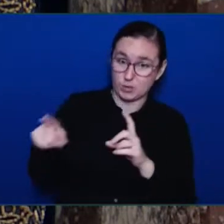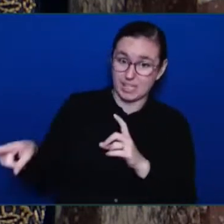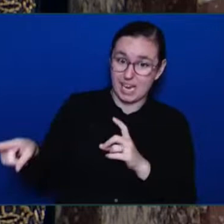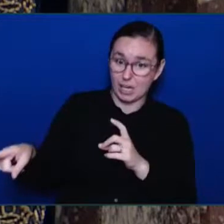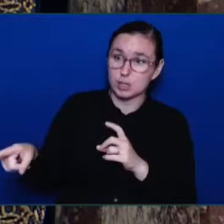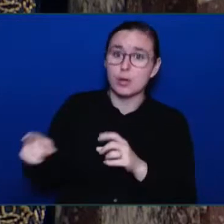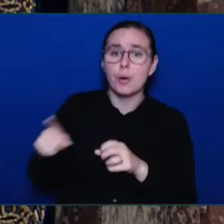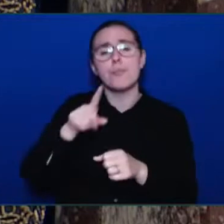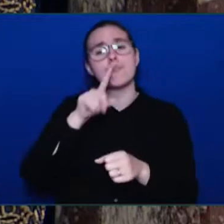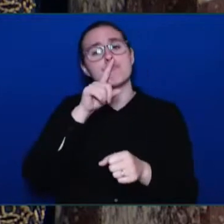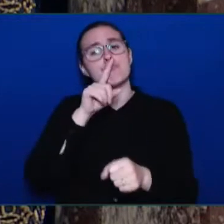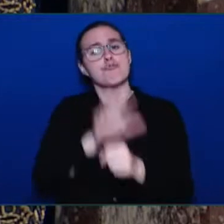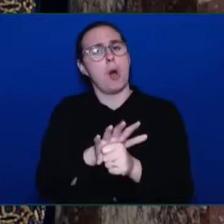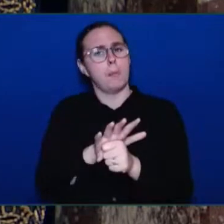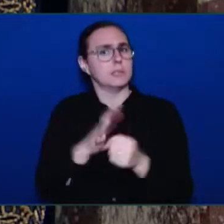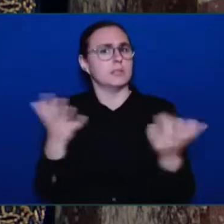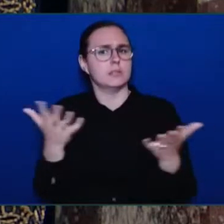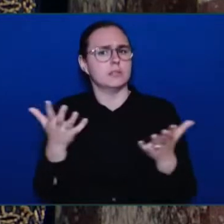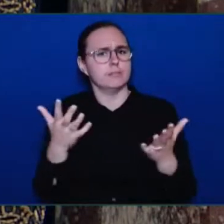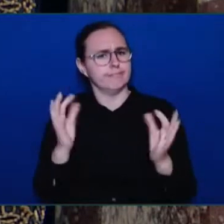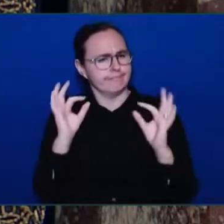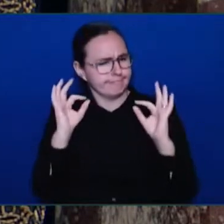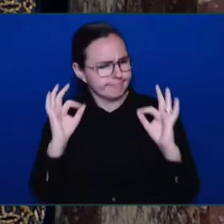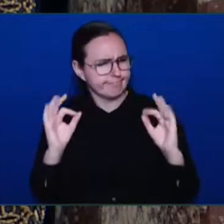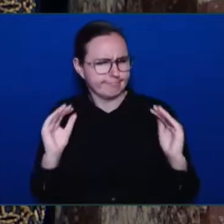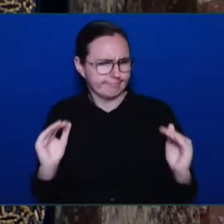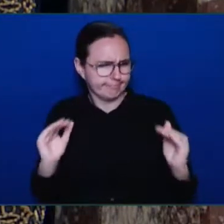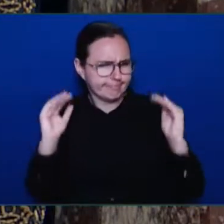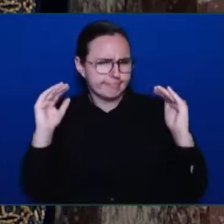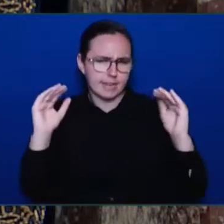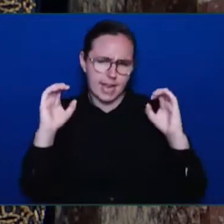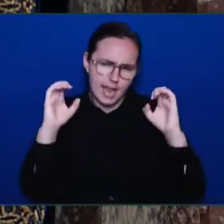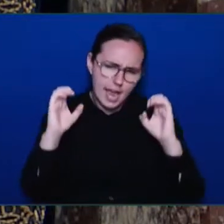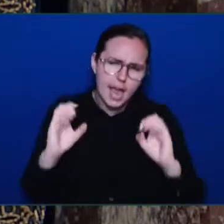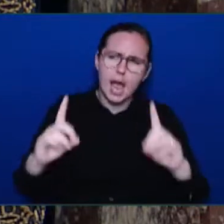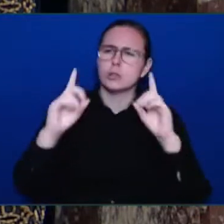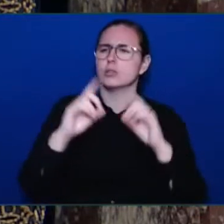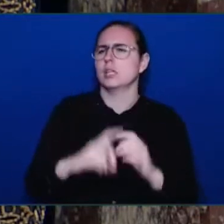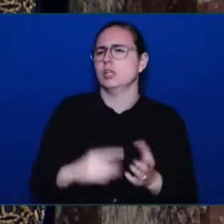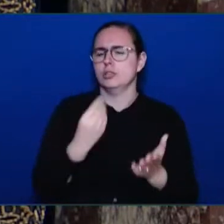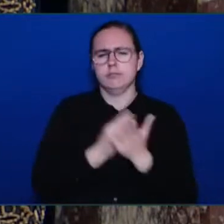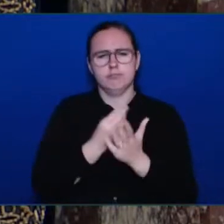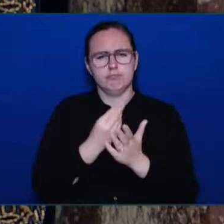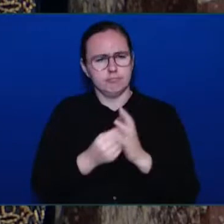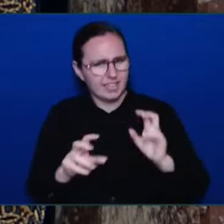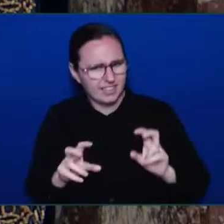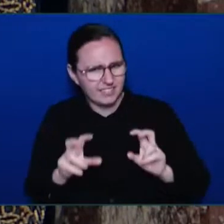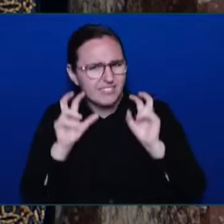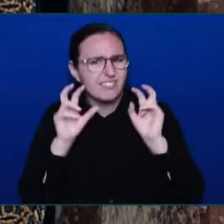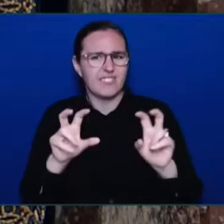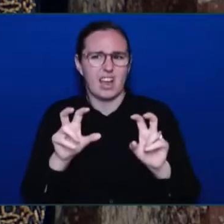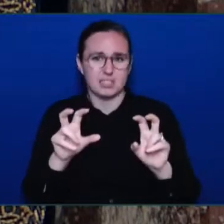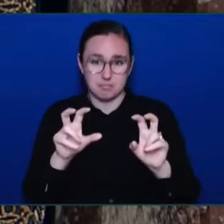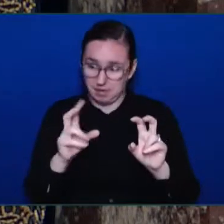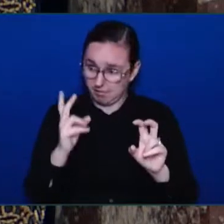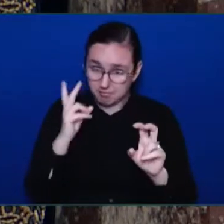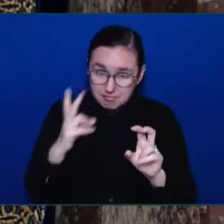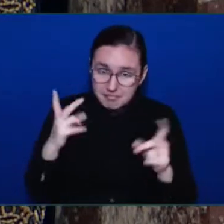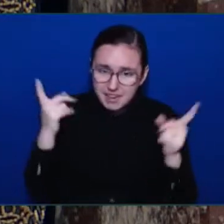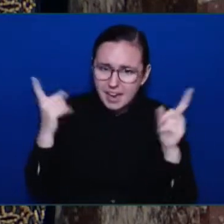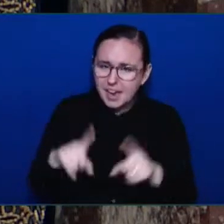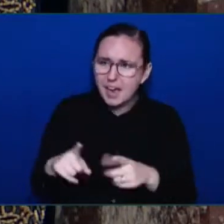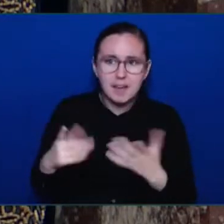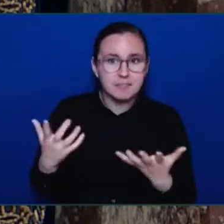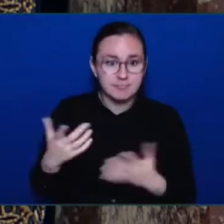but our kids keep getting shortchanged by this BC NDP government. Why isn't this government funding public education like